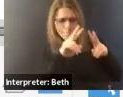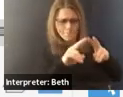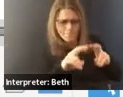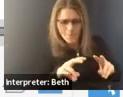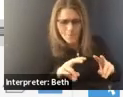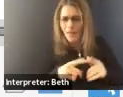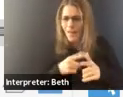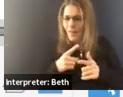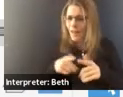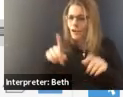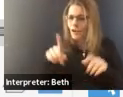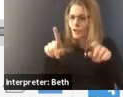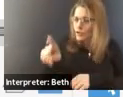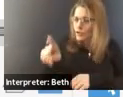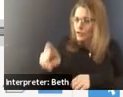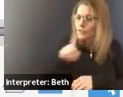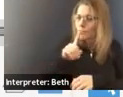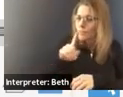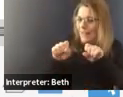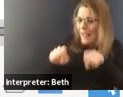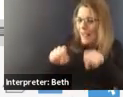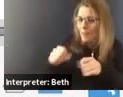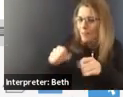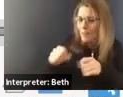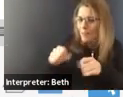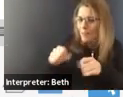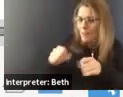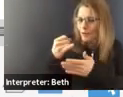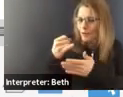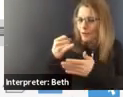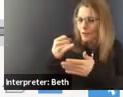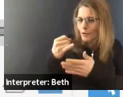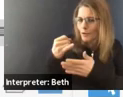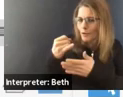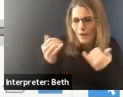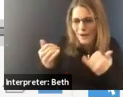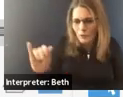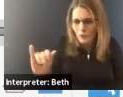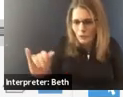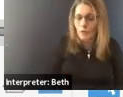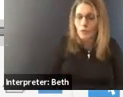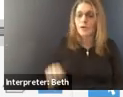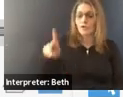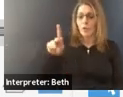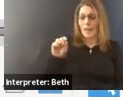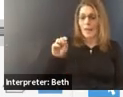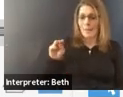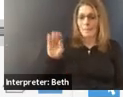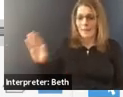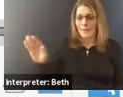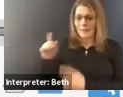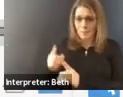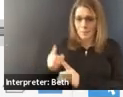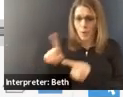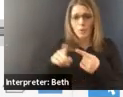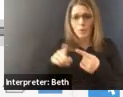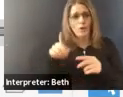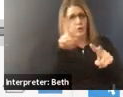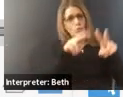point, when you see something, you need to analyze it, right? And this sounds really off